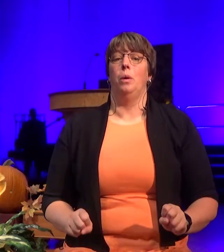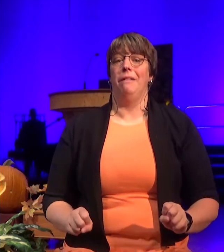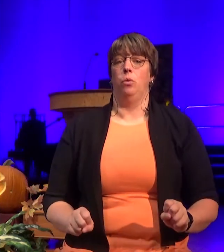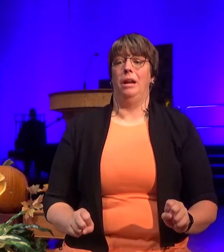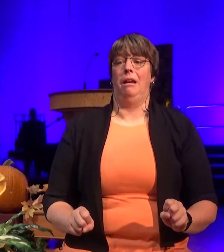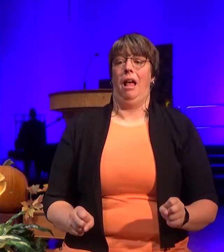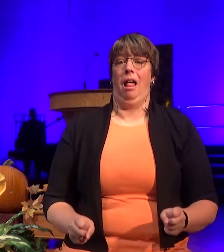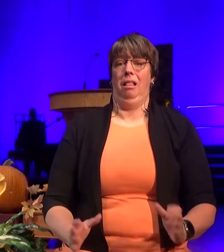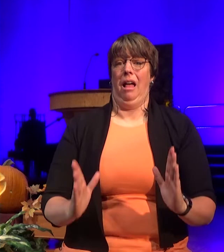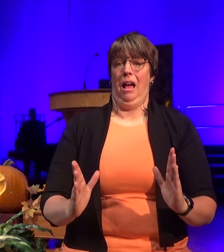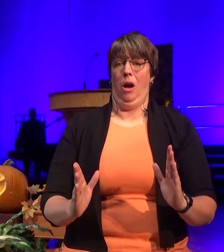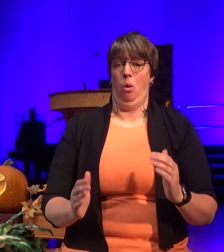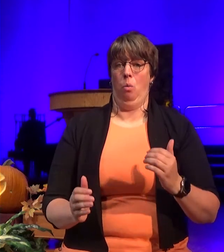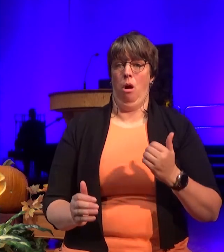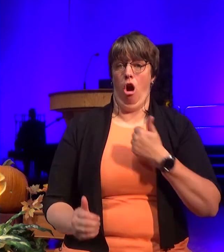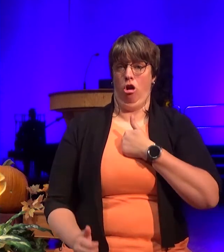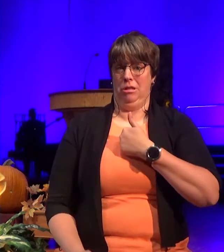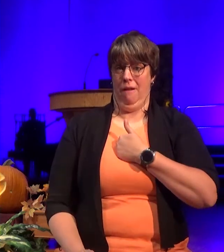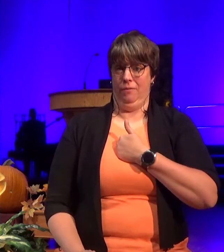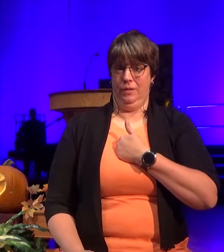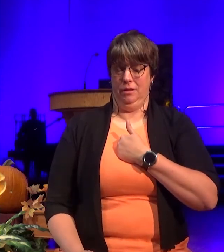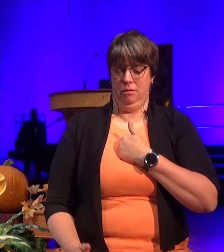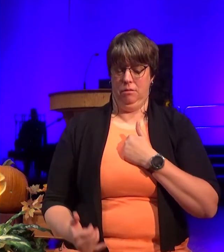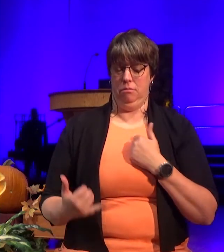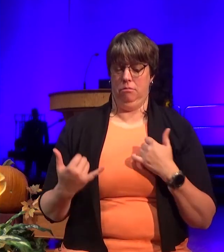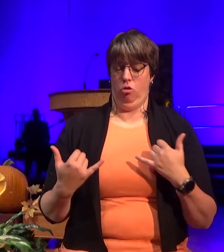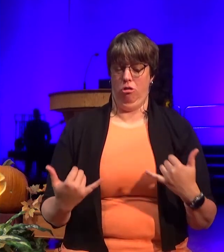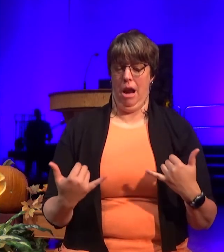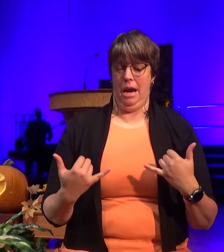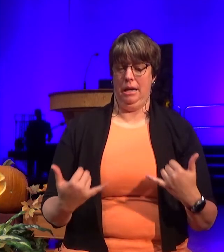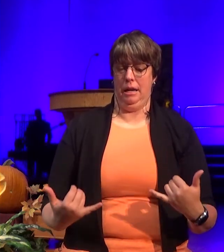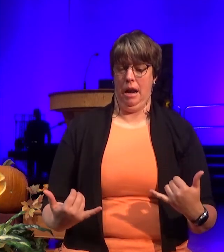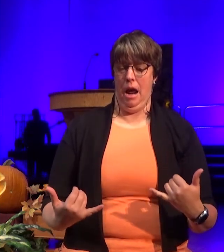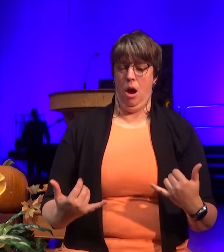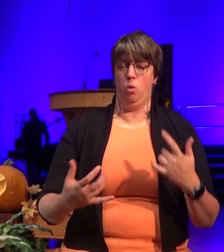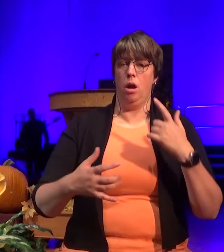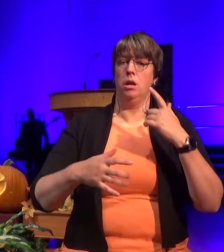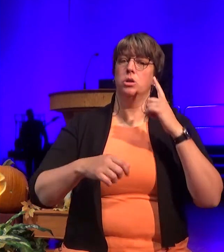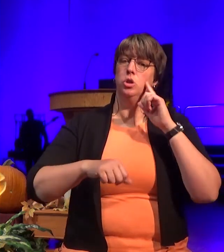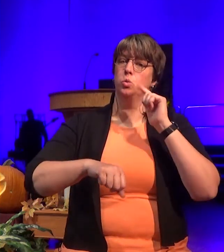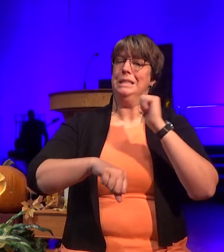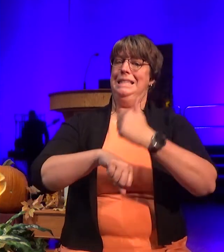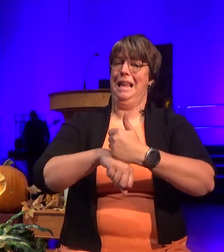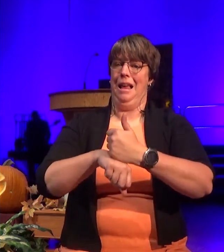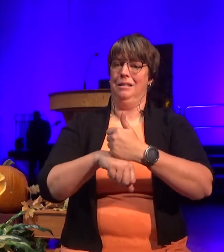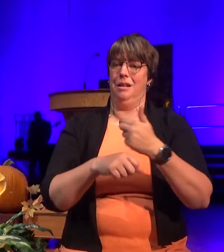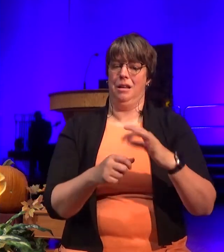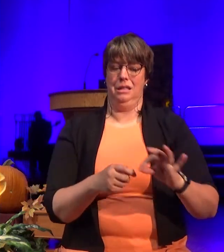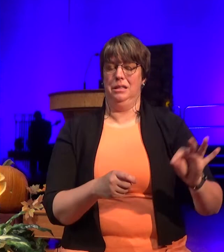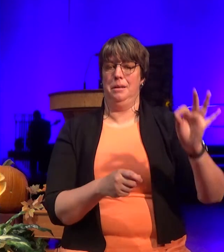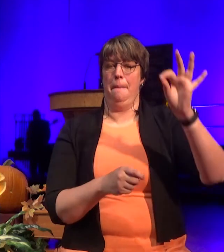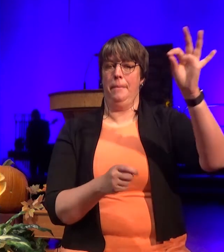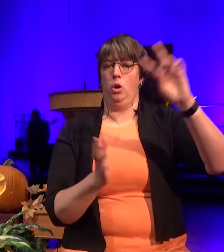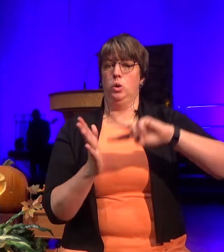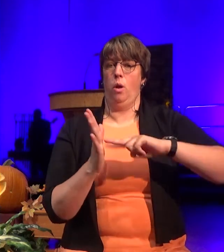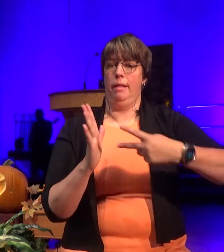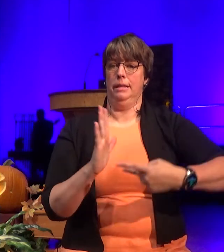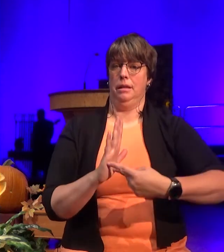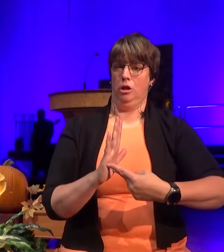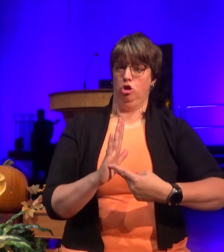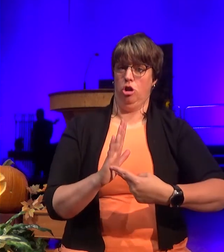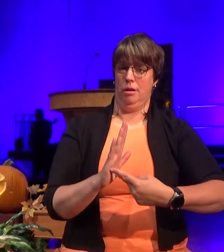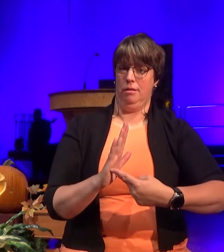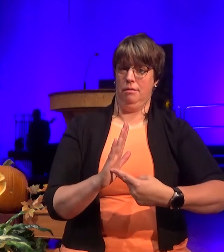now to set that spiritual intention to breathe